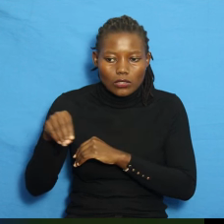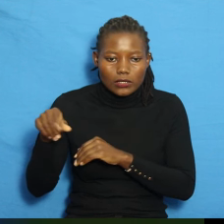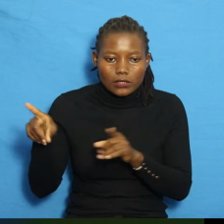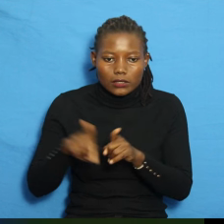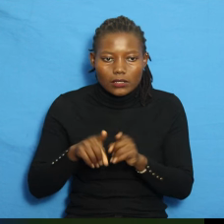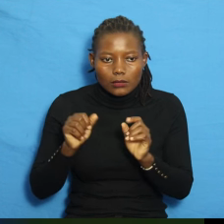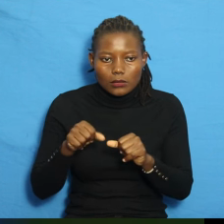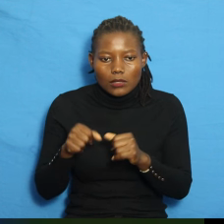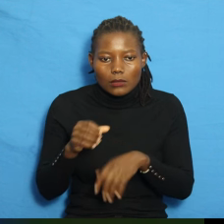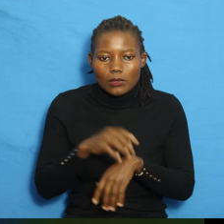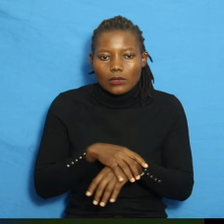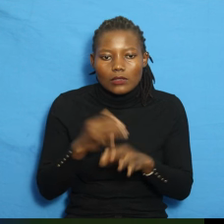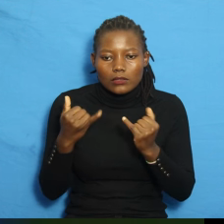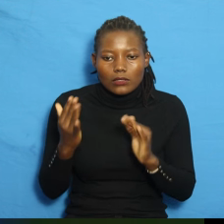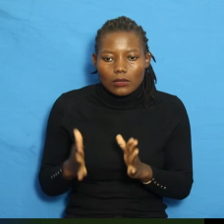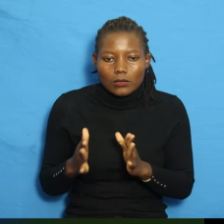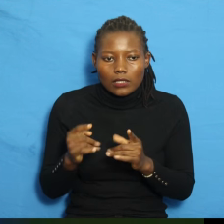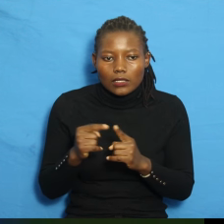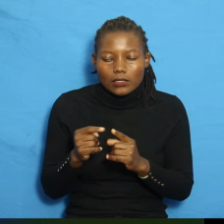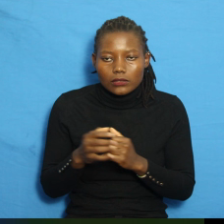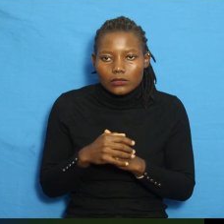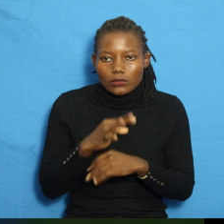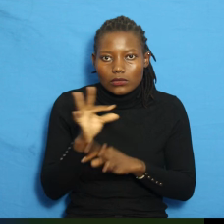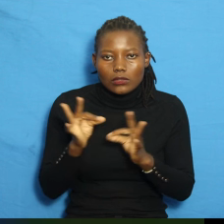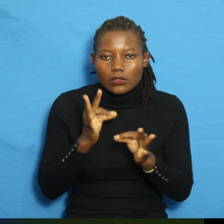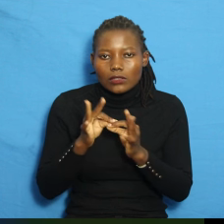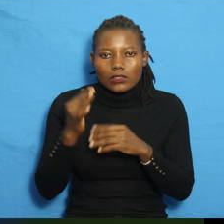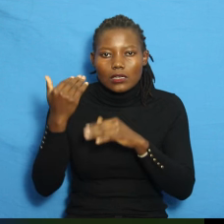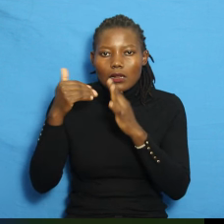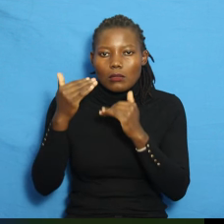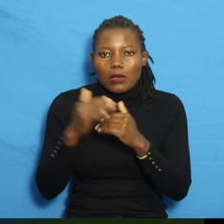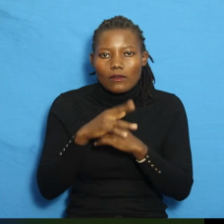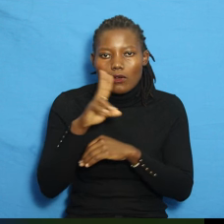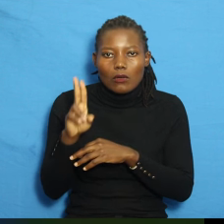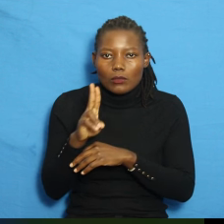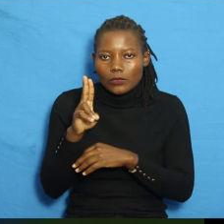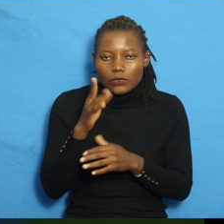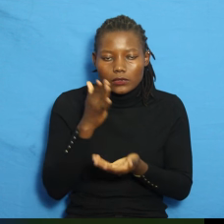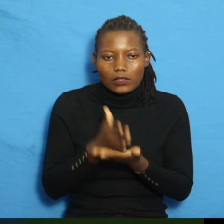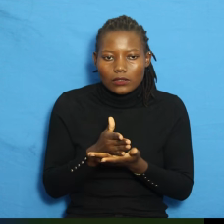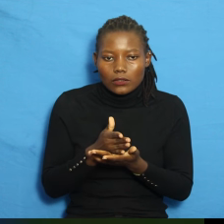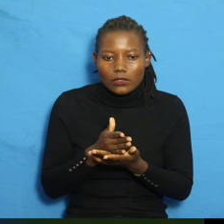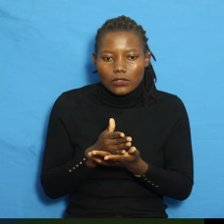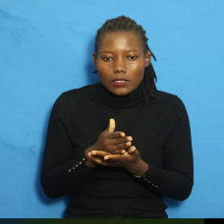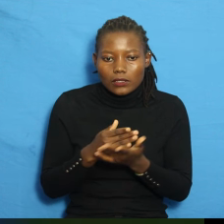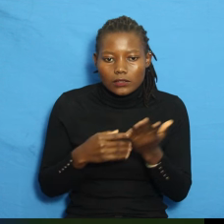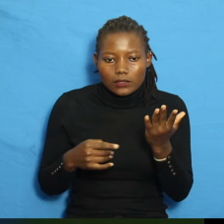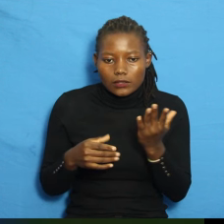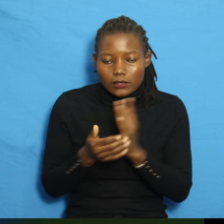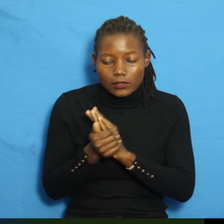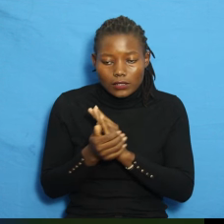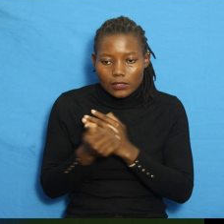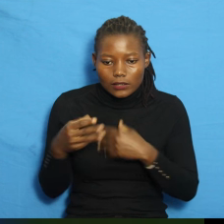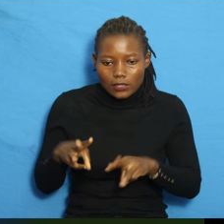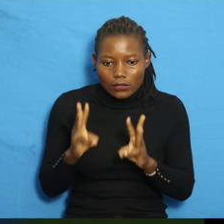our players to actually perform using the correct technique is a